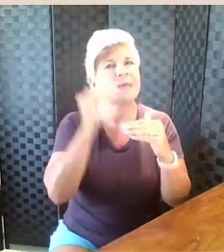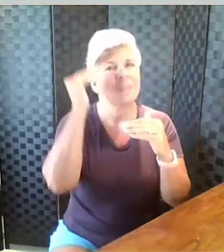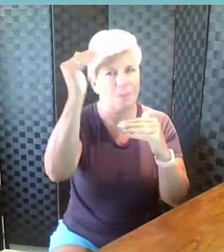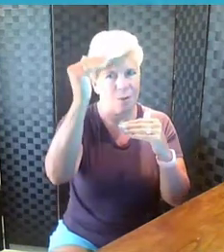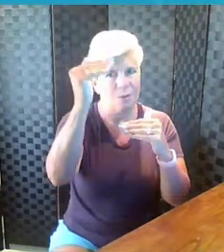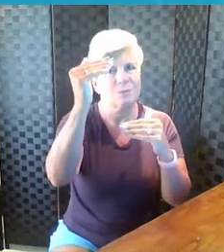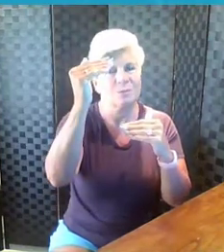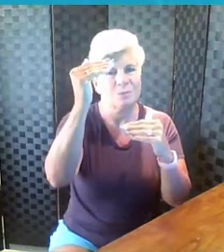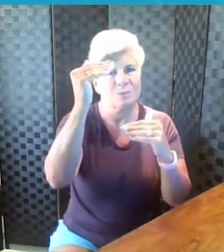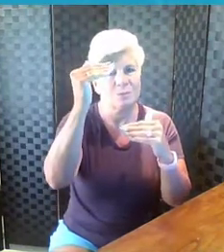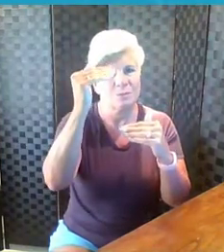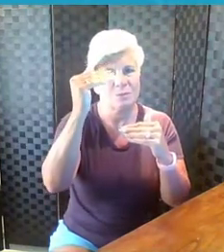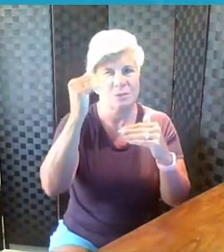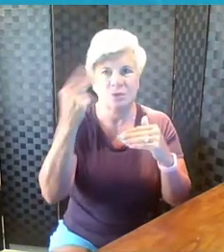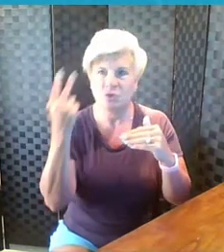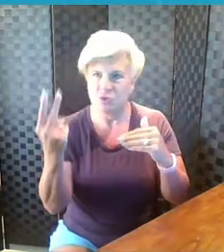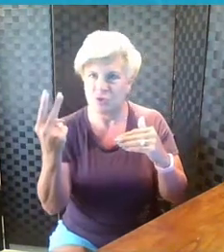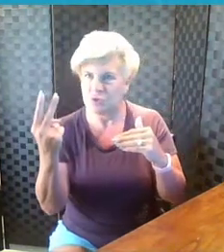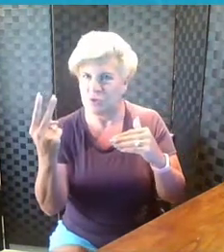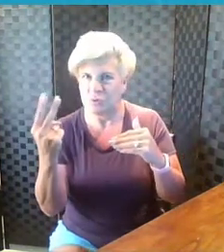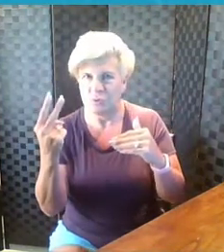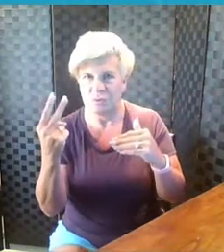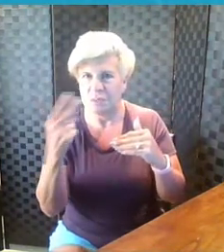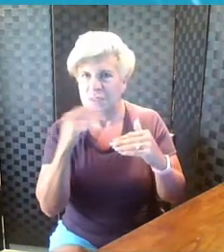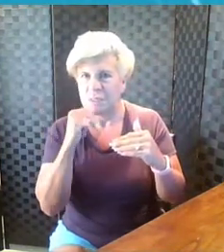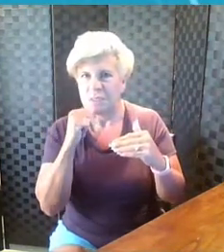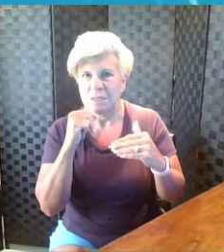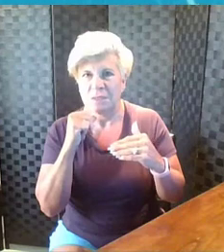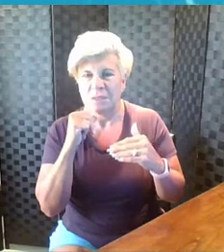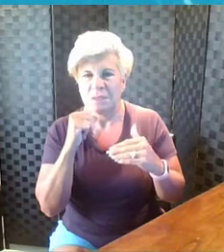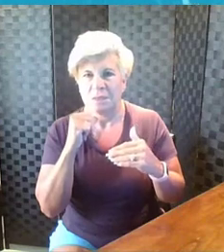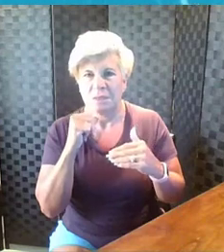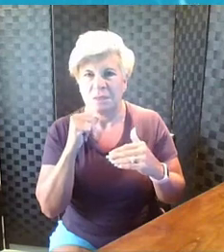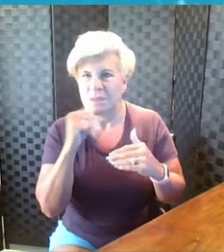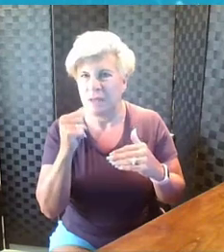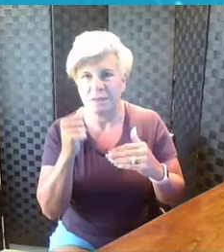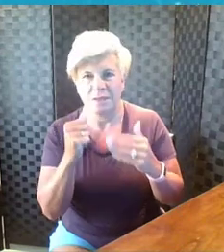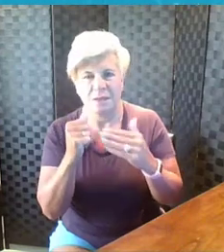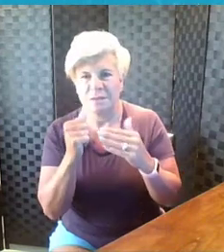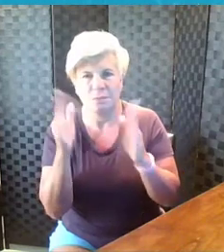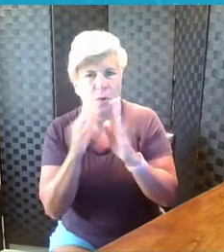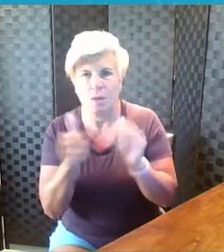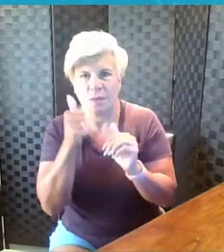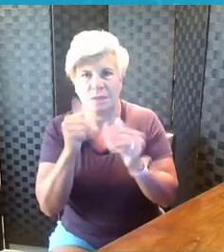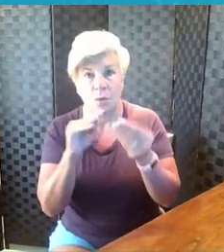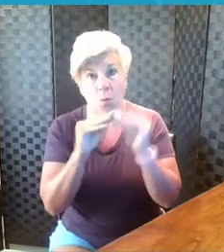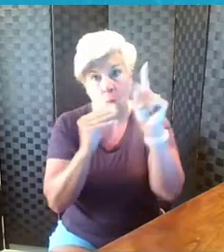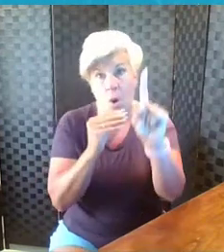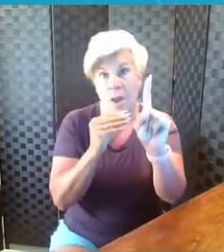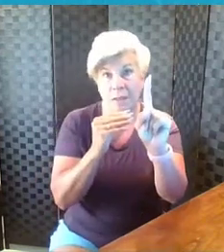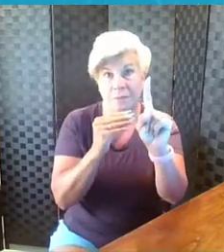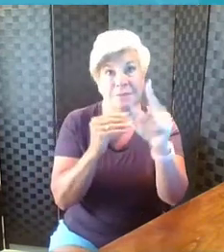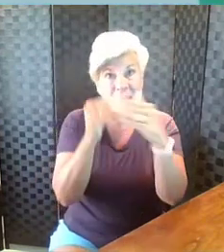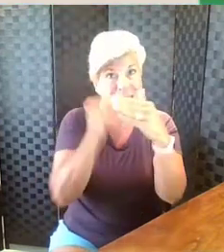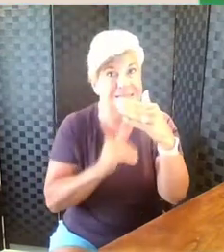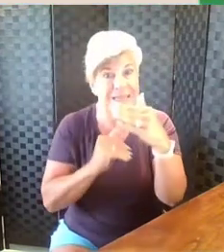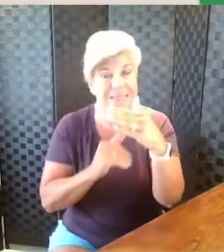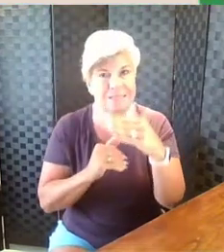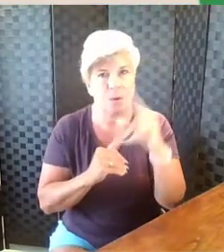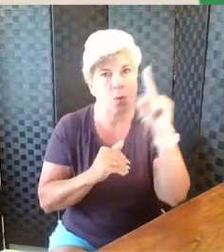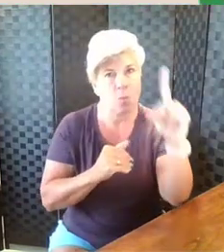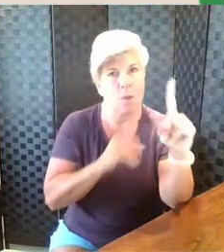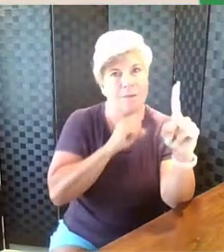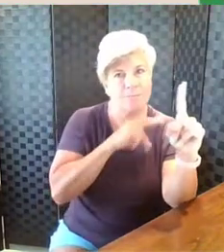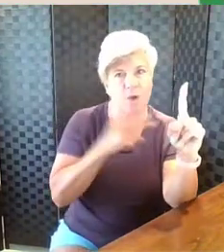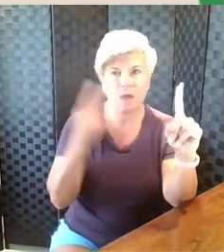2. Number 2 is not the smallest. Number 1 is smaller. There's 1